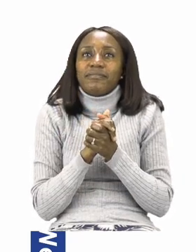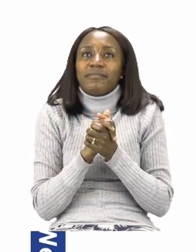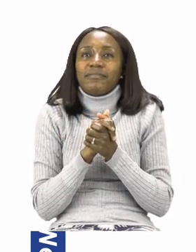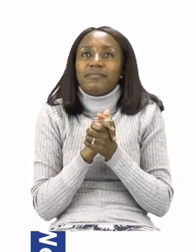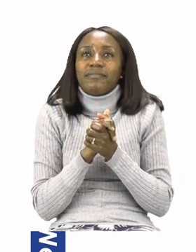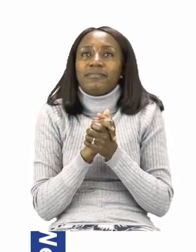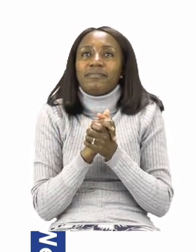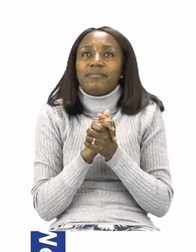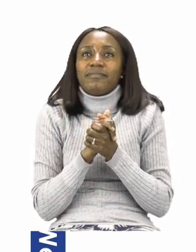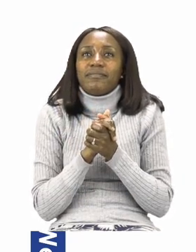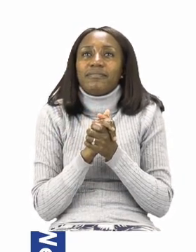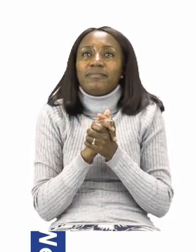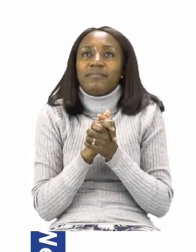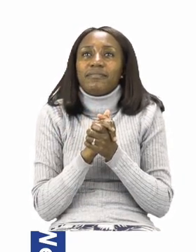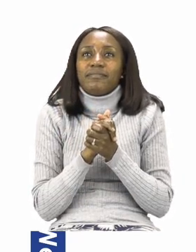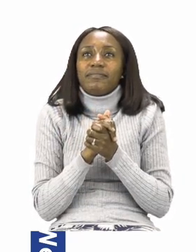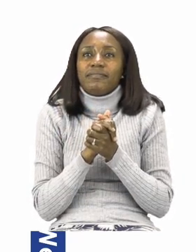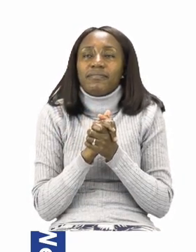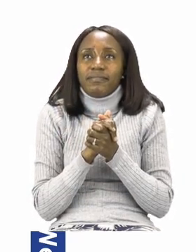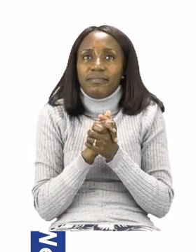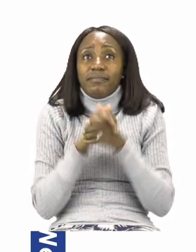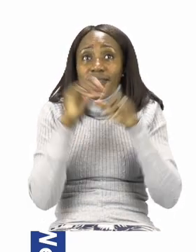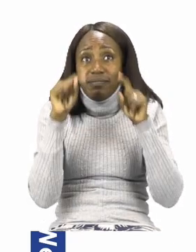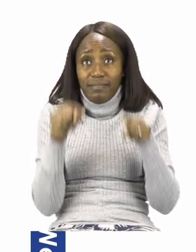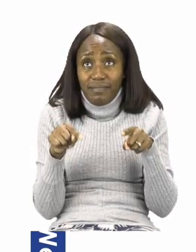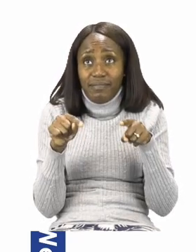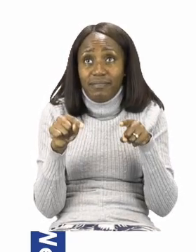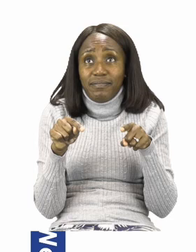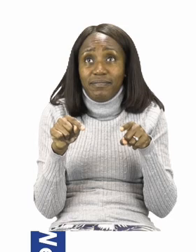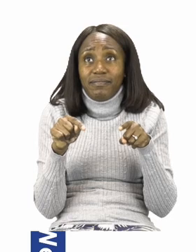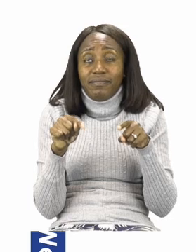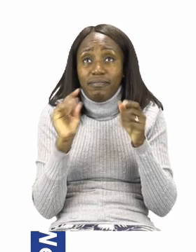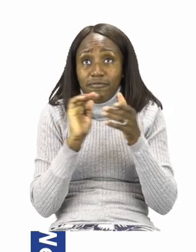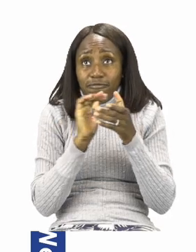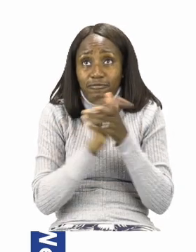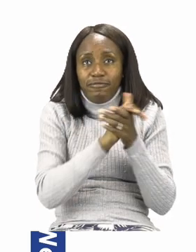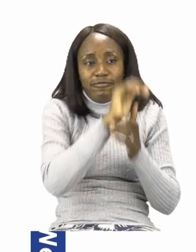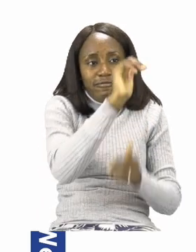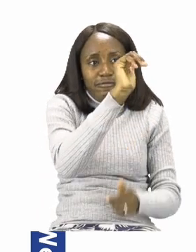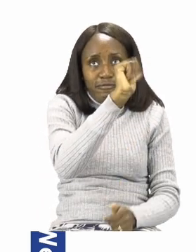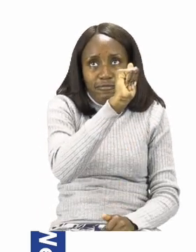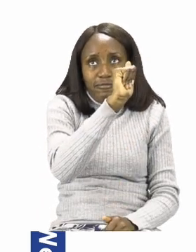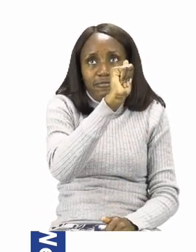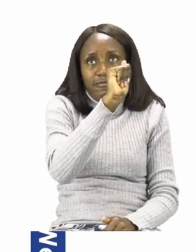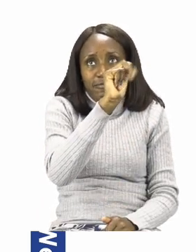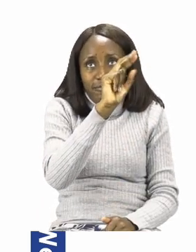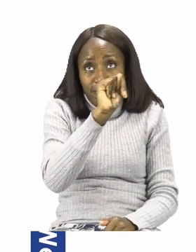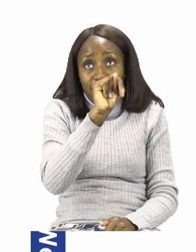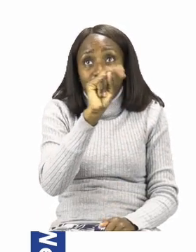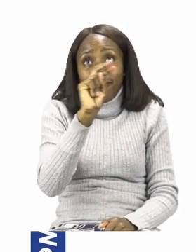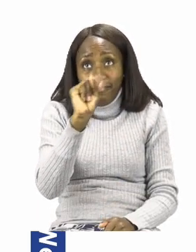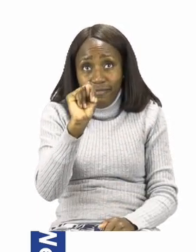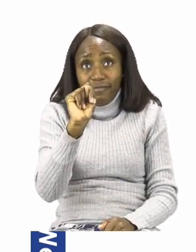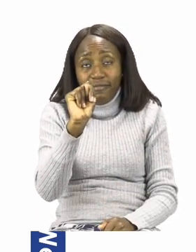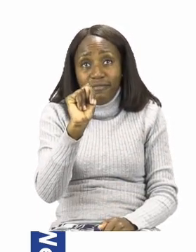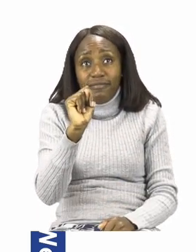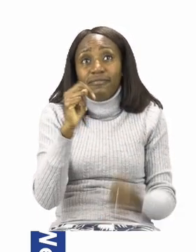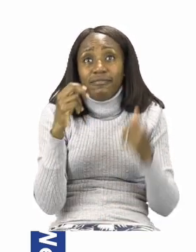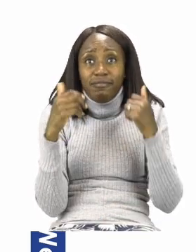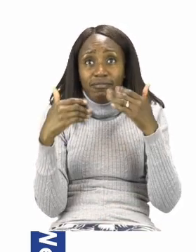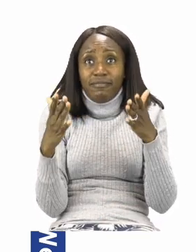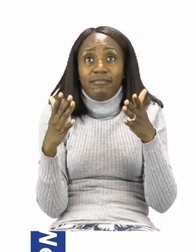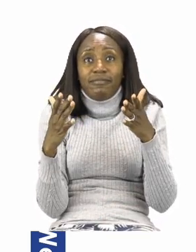Right. Now we count Anne's medals. Let's start with the first